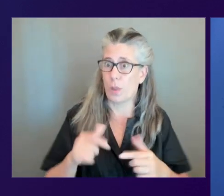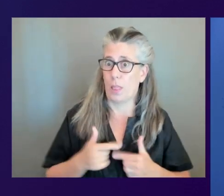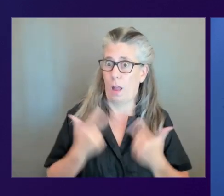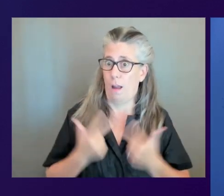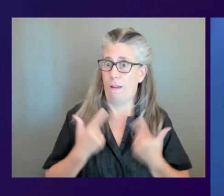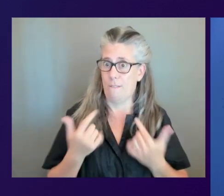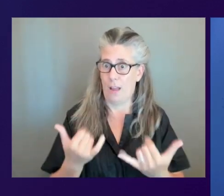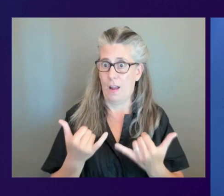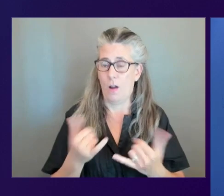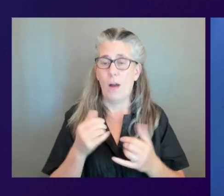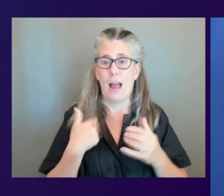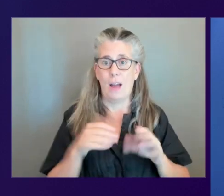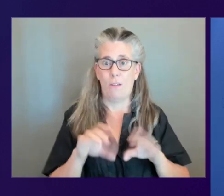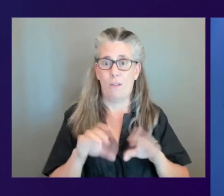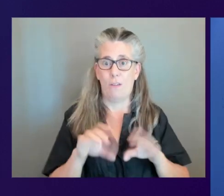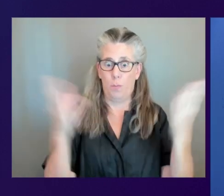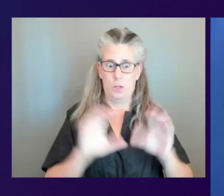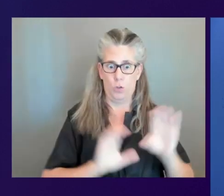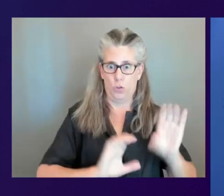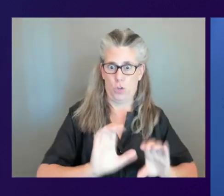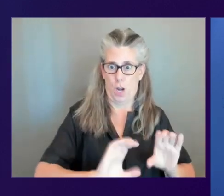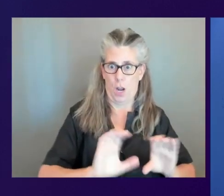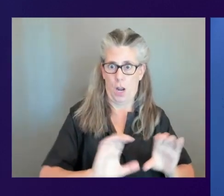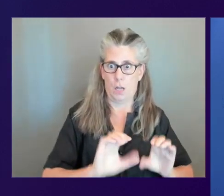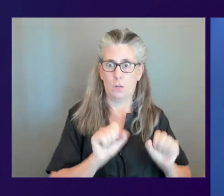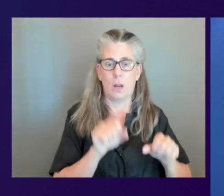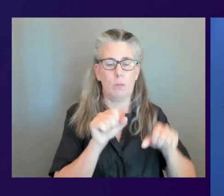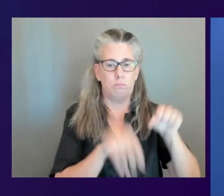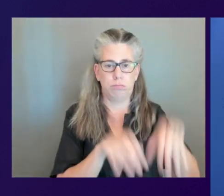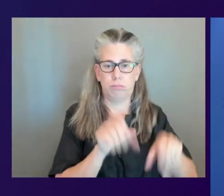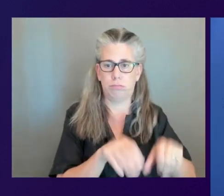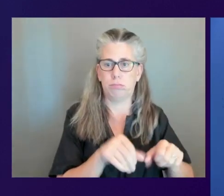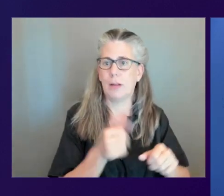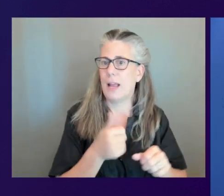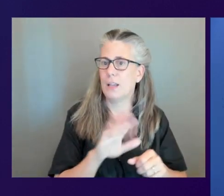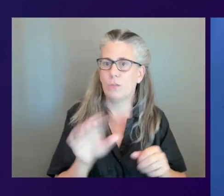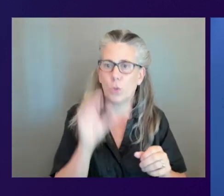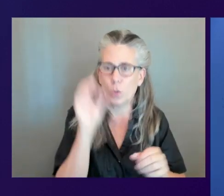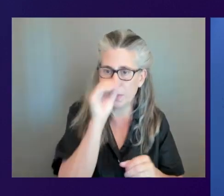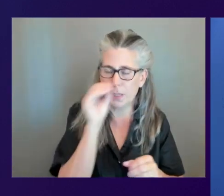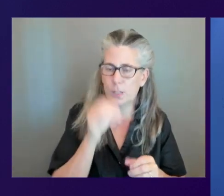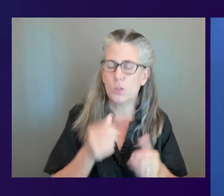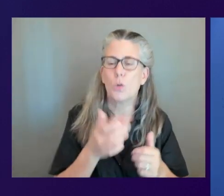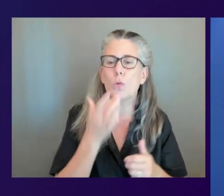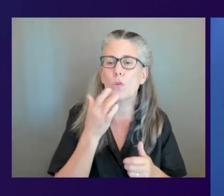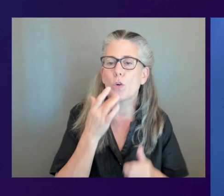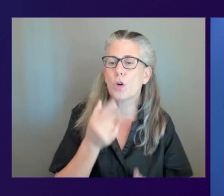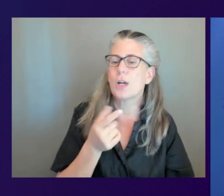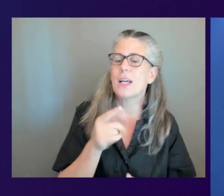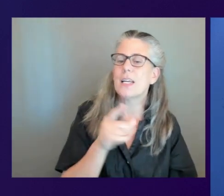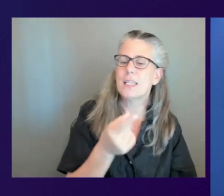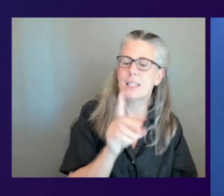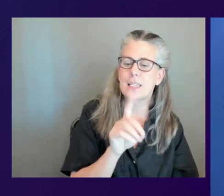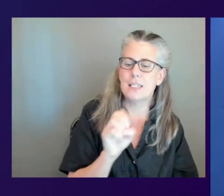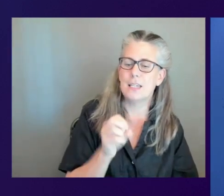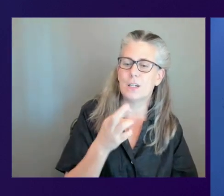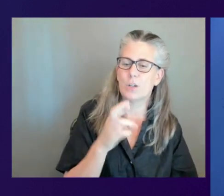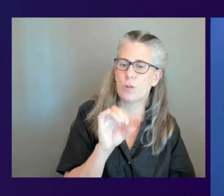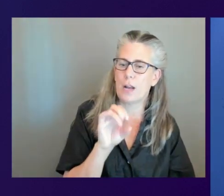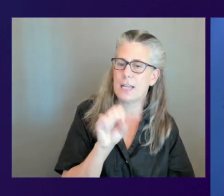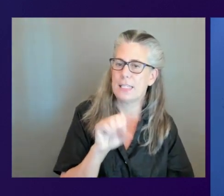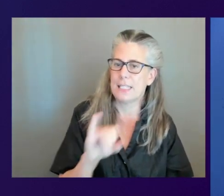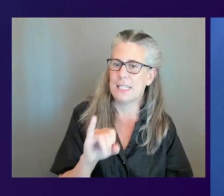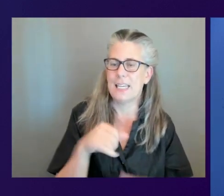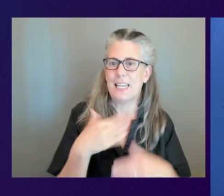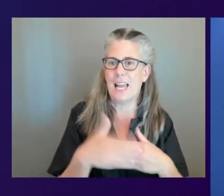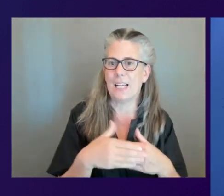questions, let us know. If you want to put in your opinion, what's better, Degrassi The Next Generation or Star Trek The Next Generation? Put